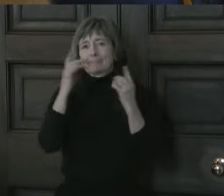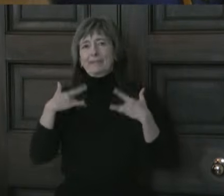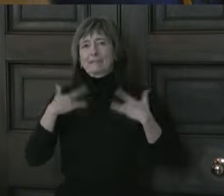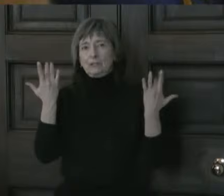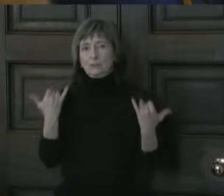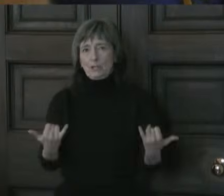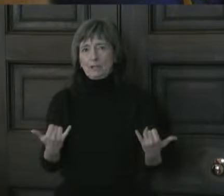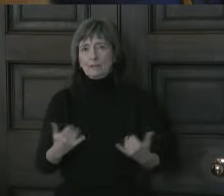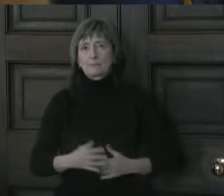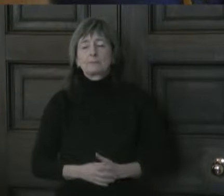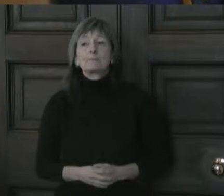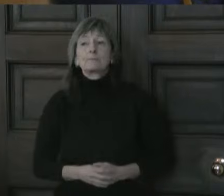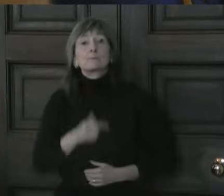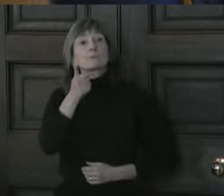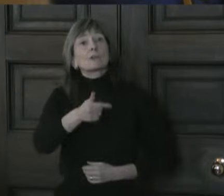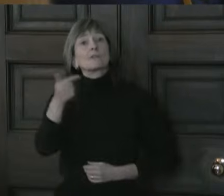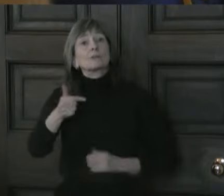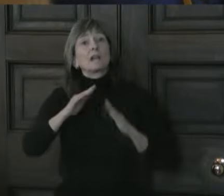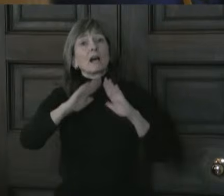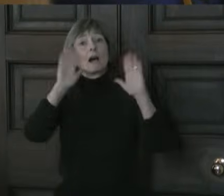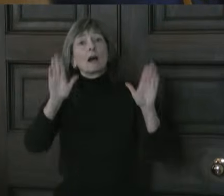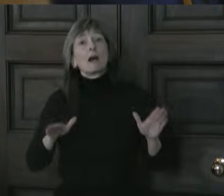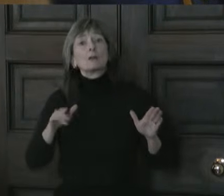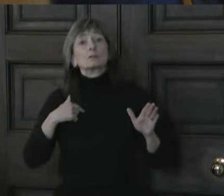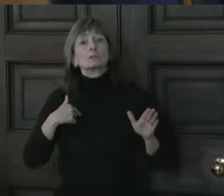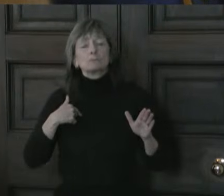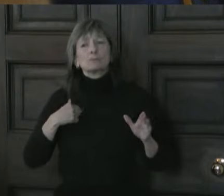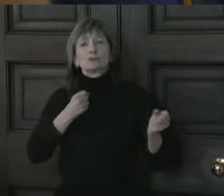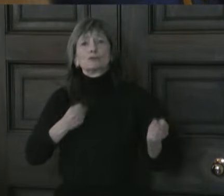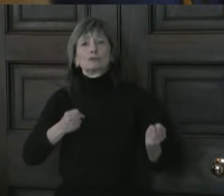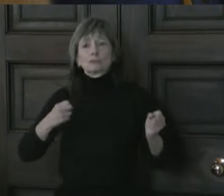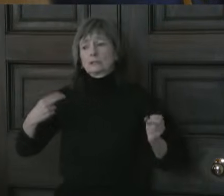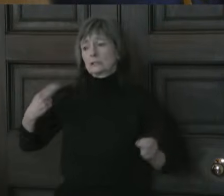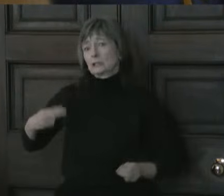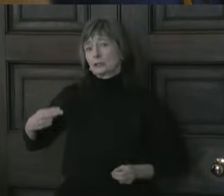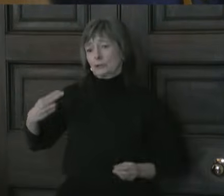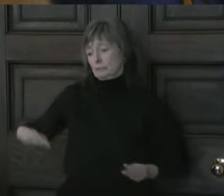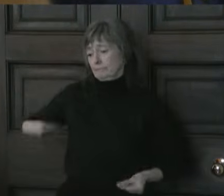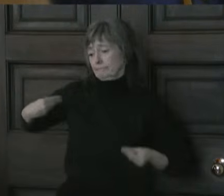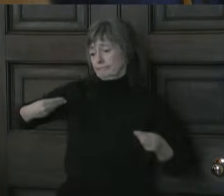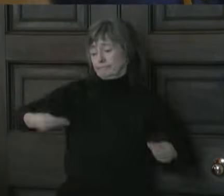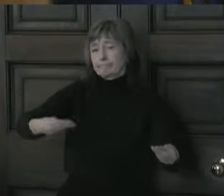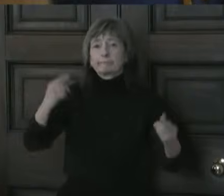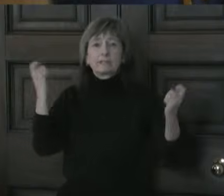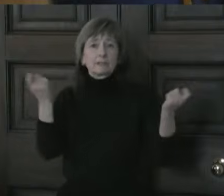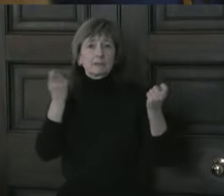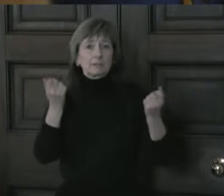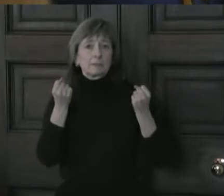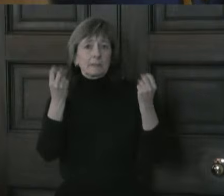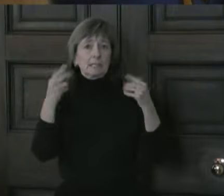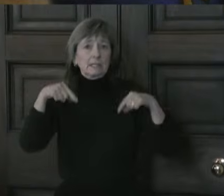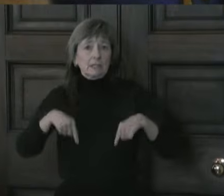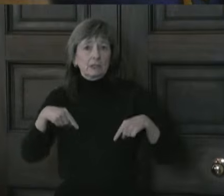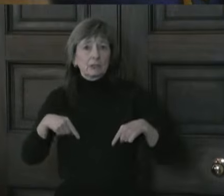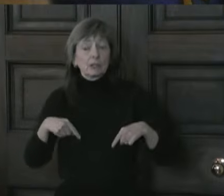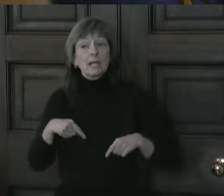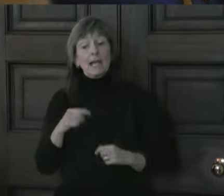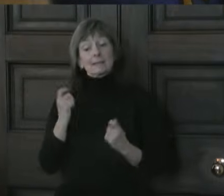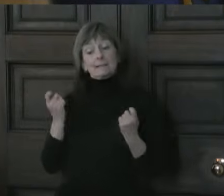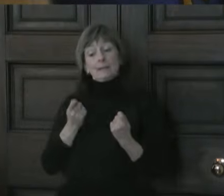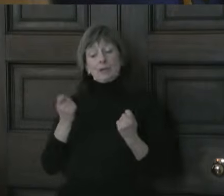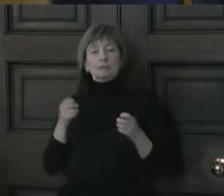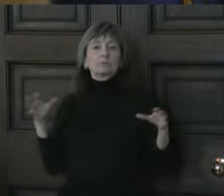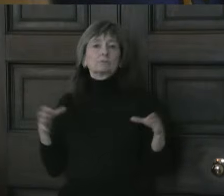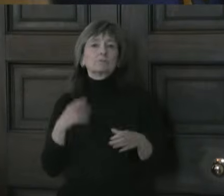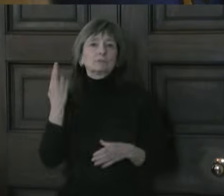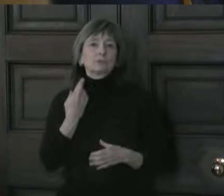event. Government House is a place of much history and of celebration, and it is for celebration that we